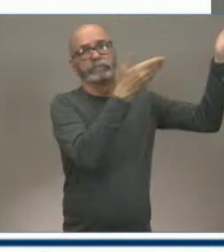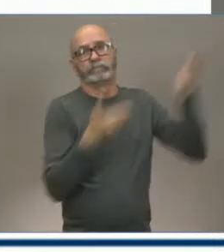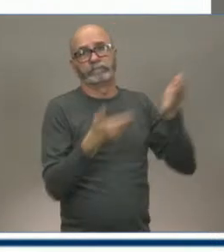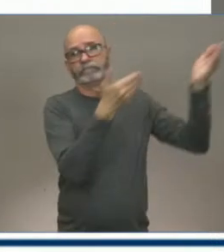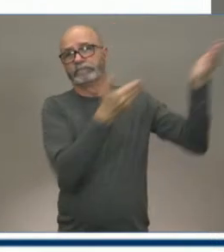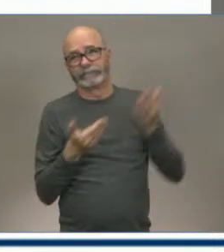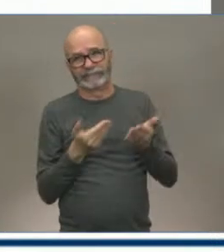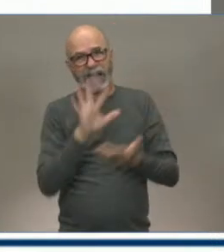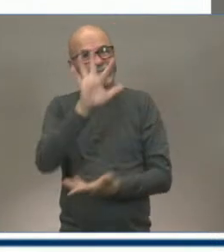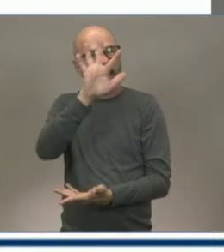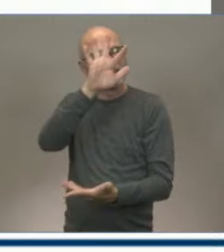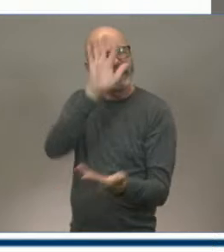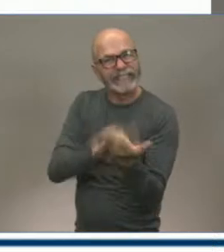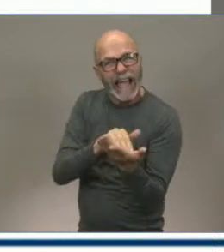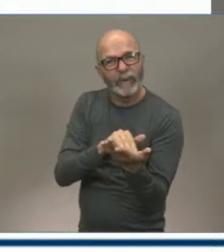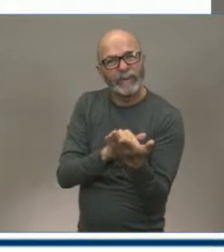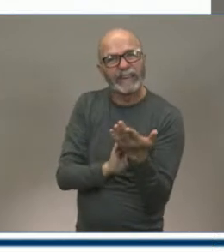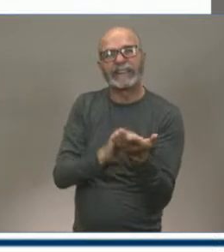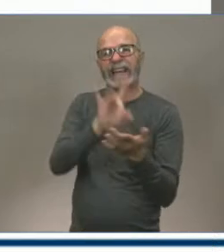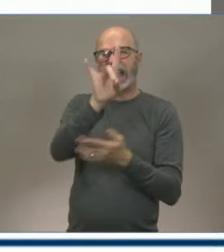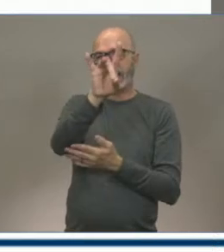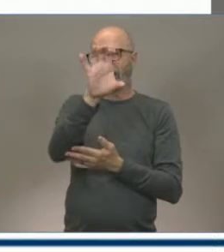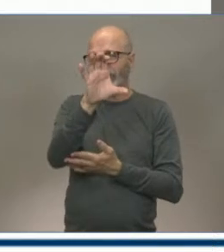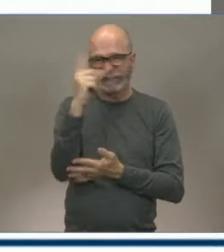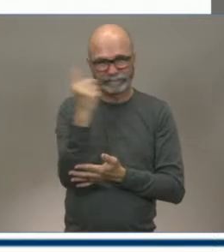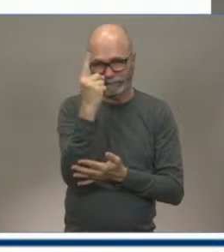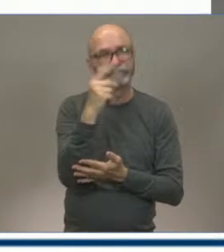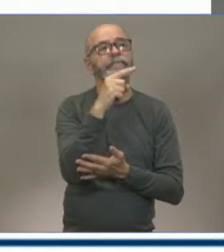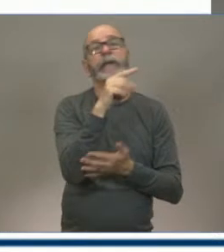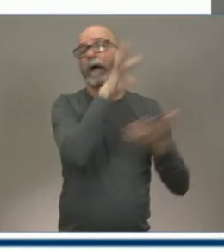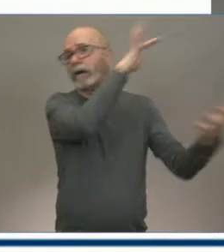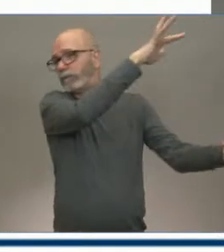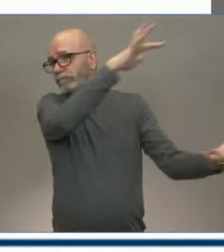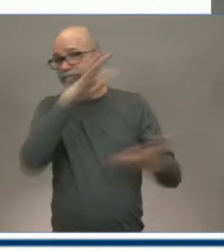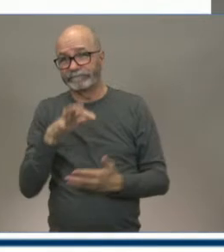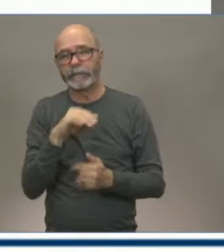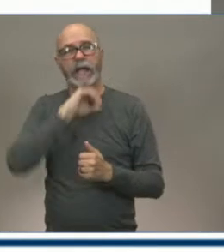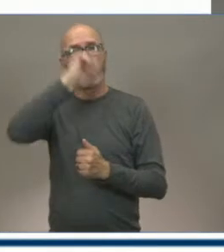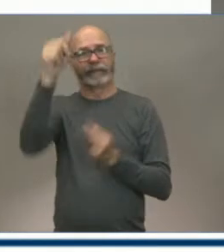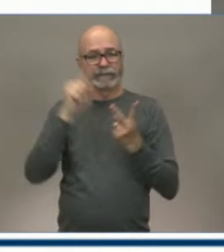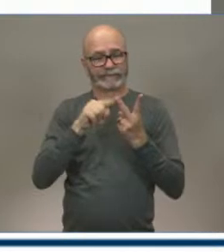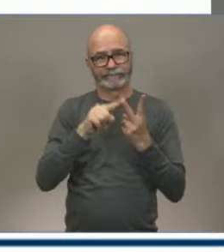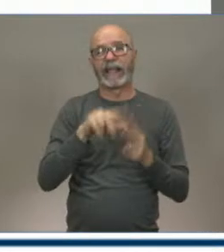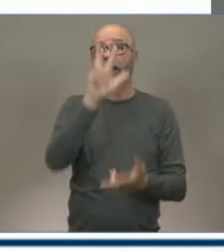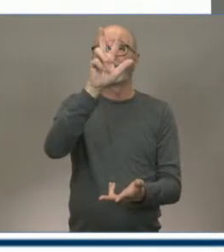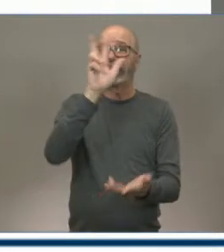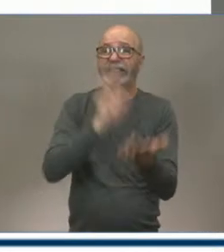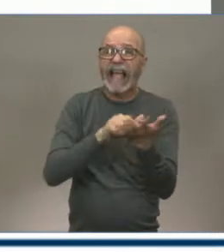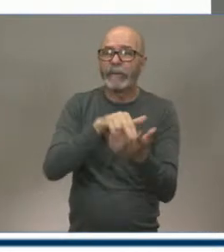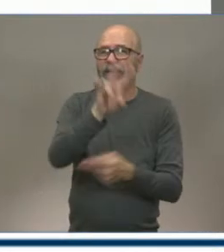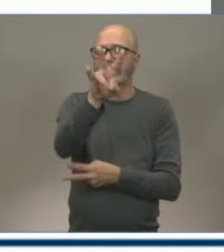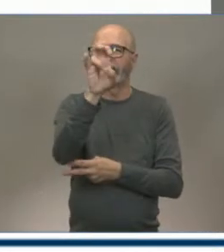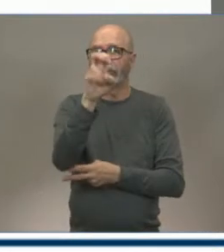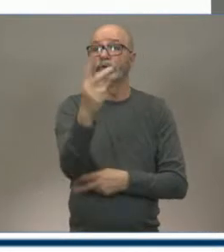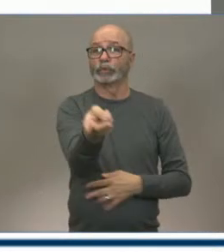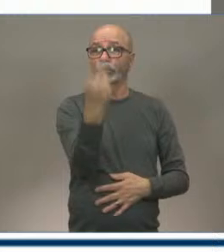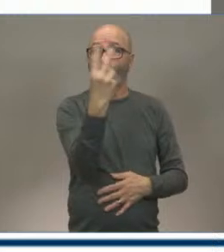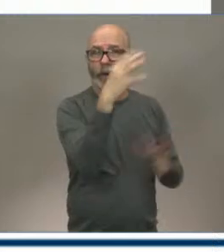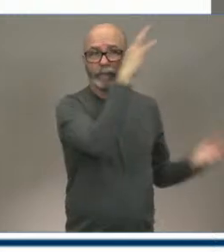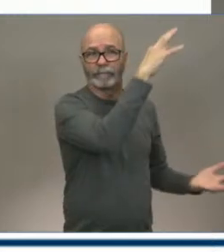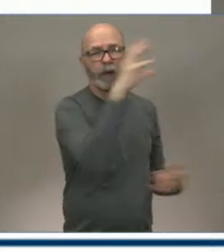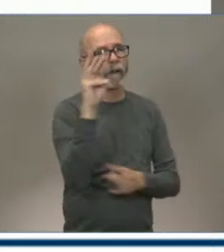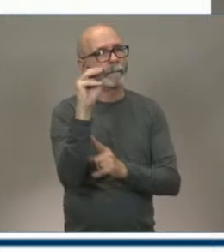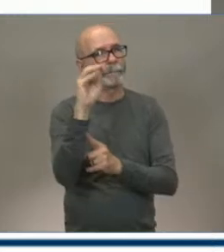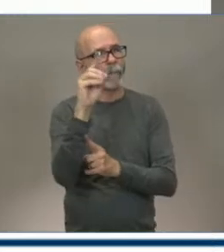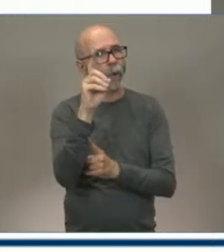of the Pfizer vaccine and another 3,700 doses of Moderna vaccine. Some of the Pfizer vaccine will go to